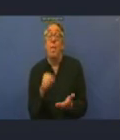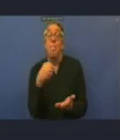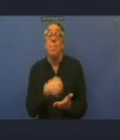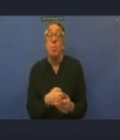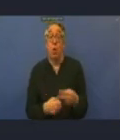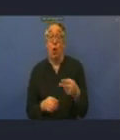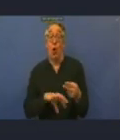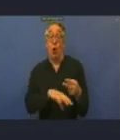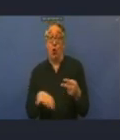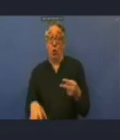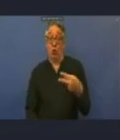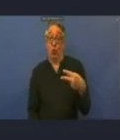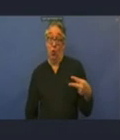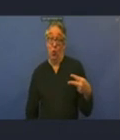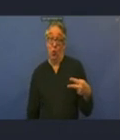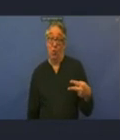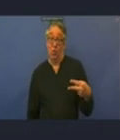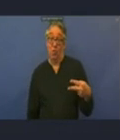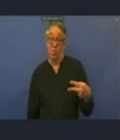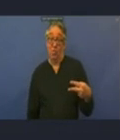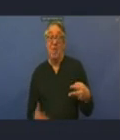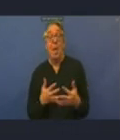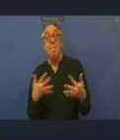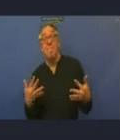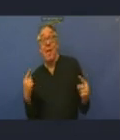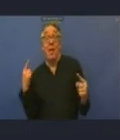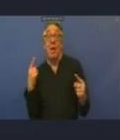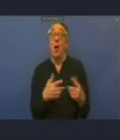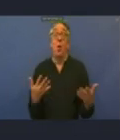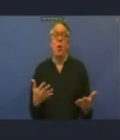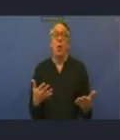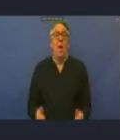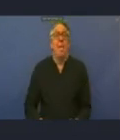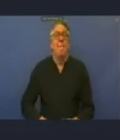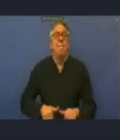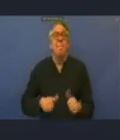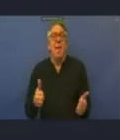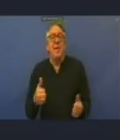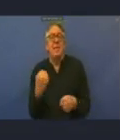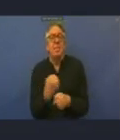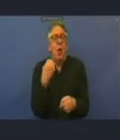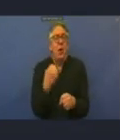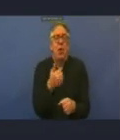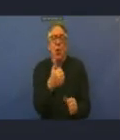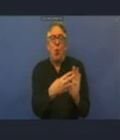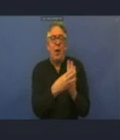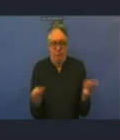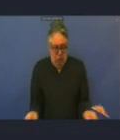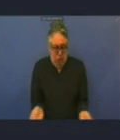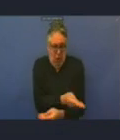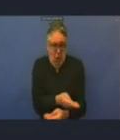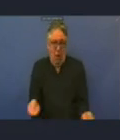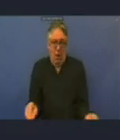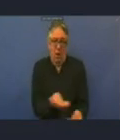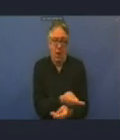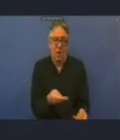of course, the main objective is to have an exchange of best practice and idea. But, of course, the idea to have also